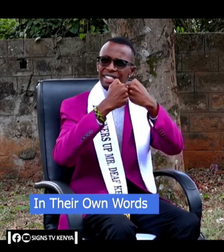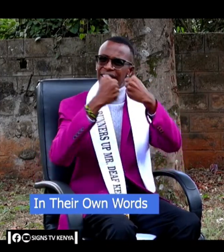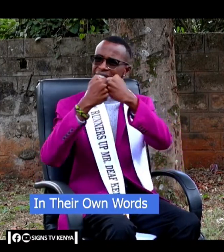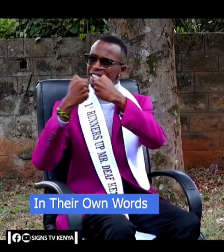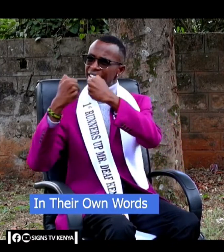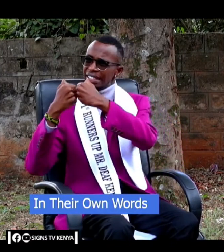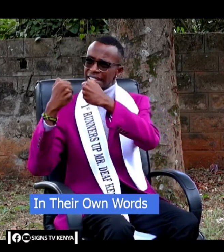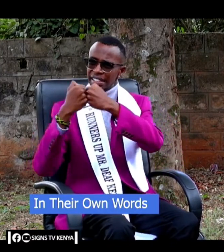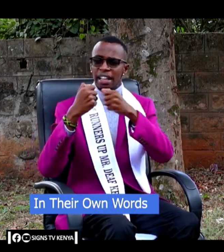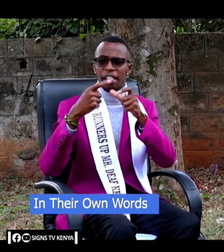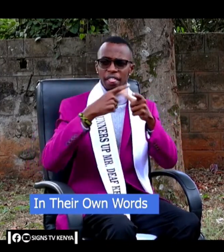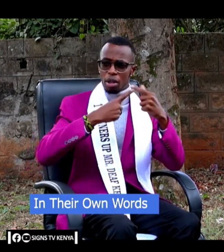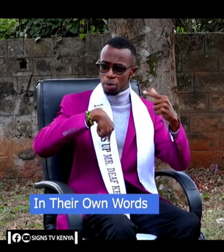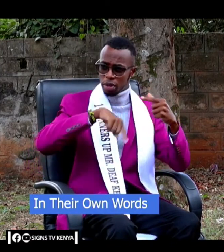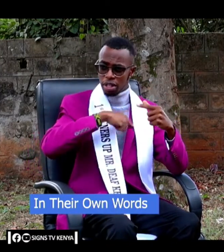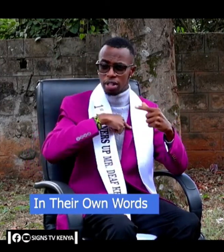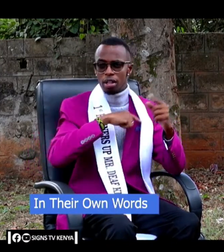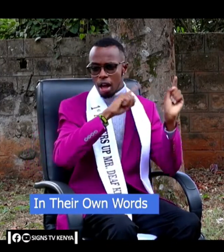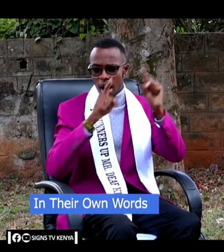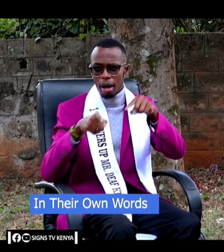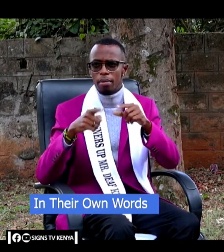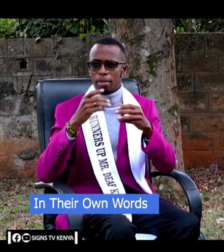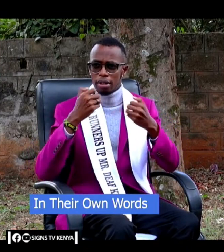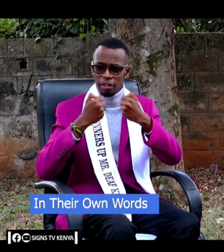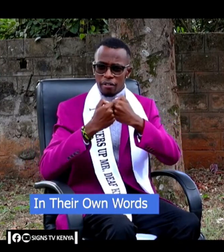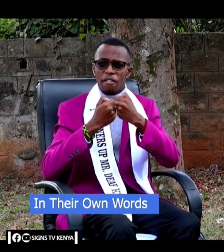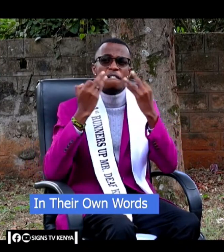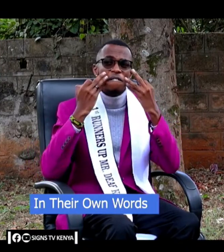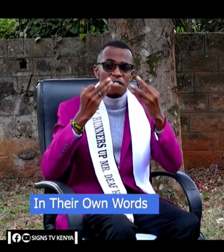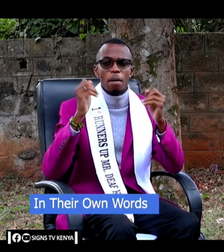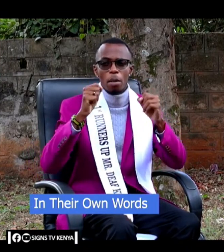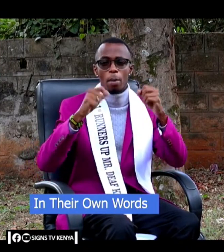really work and walk.